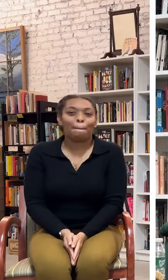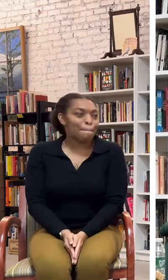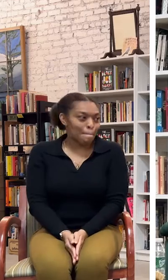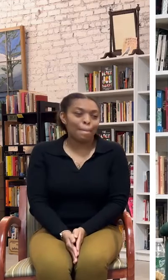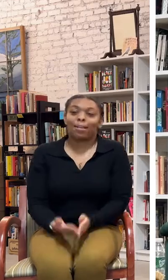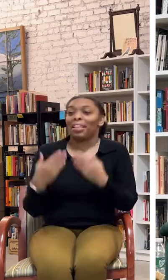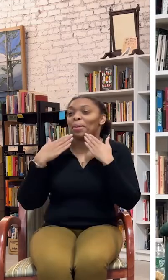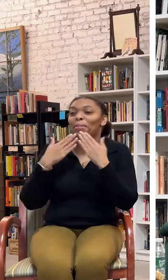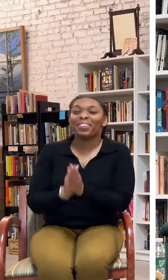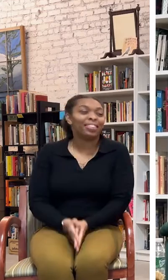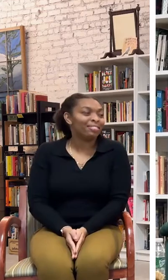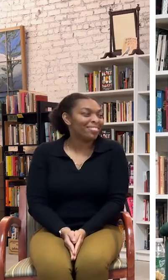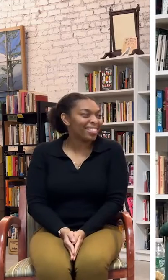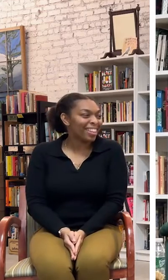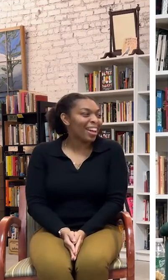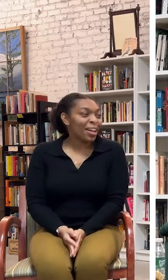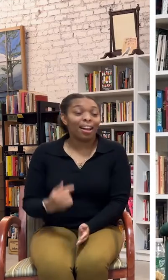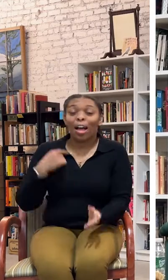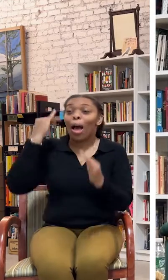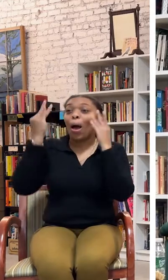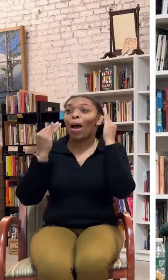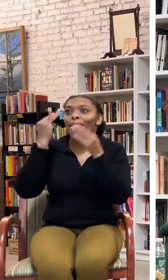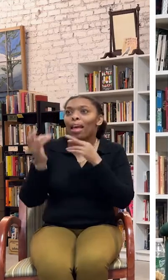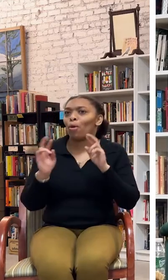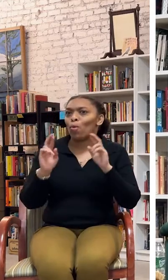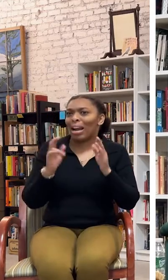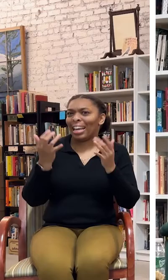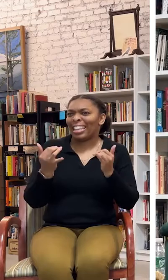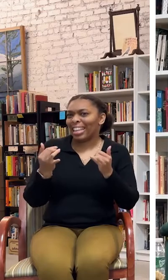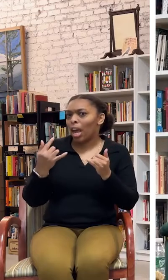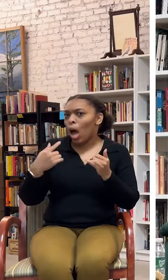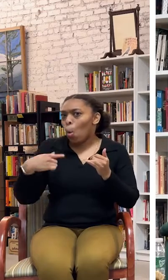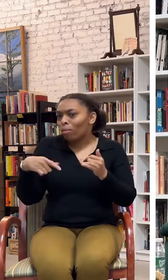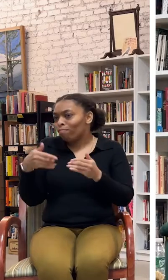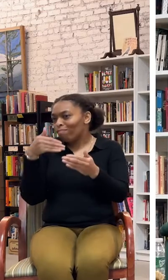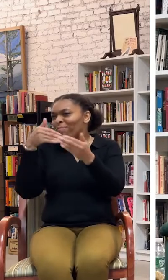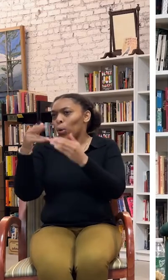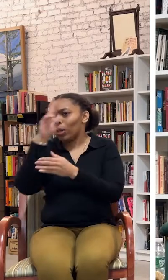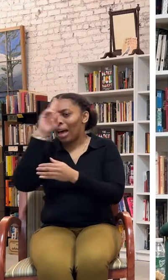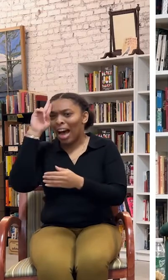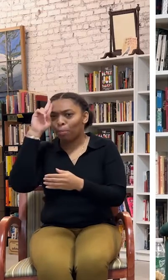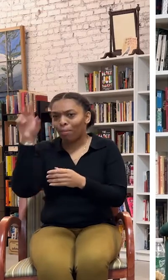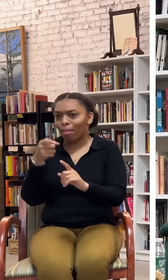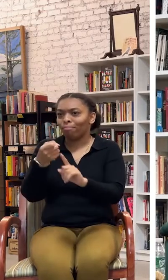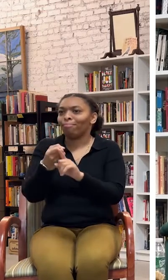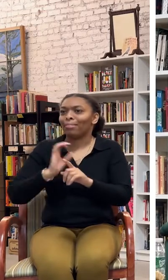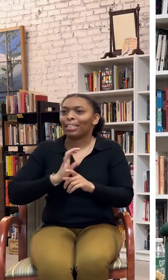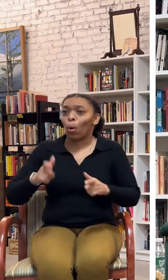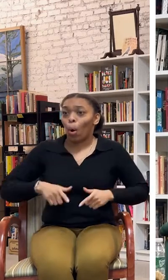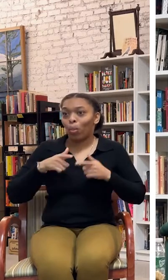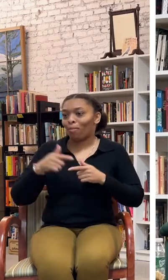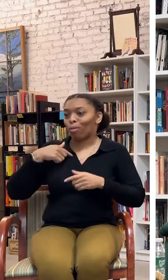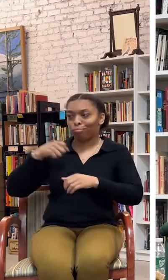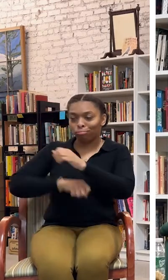Thank you. I was thinking about preparing today that we're not very far from the hospital that changed all of our lives, that brought me